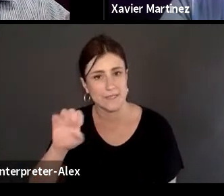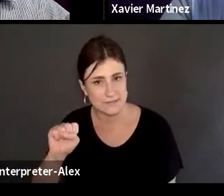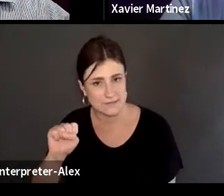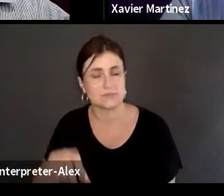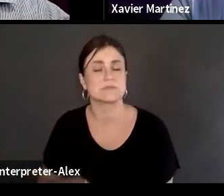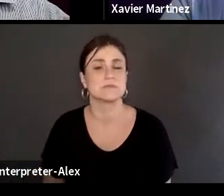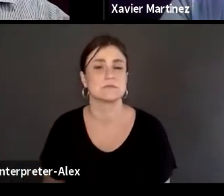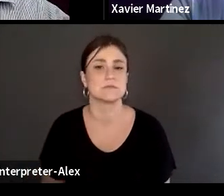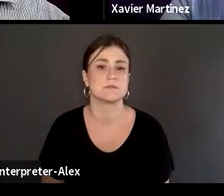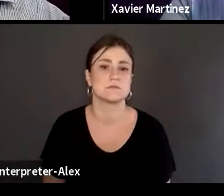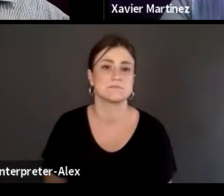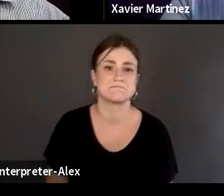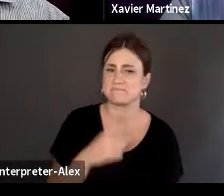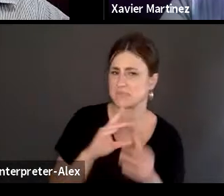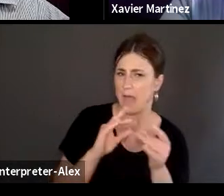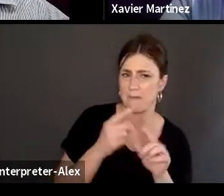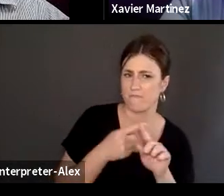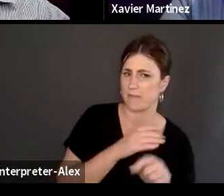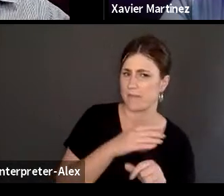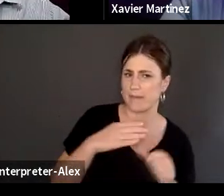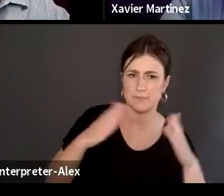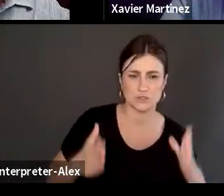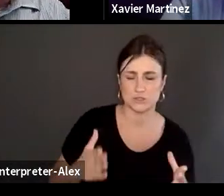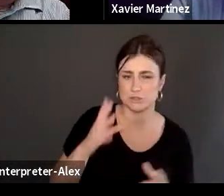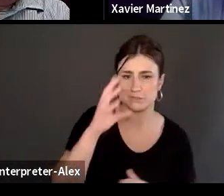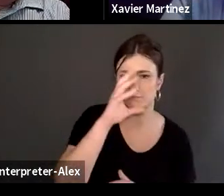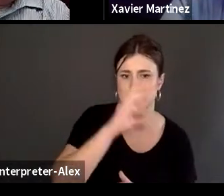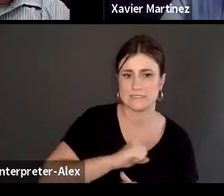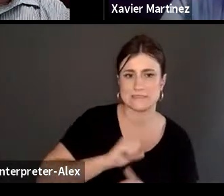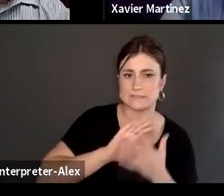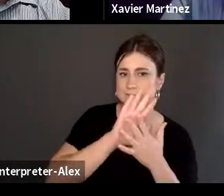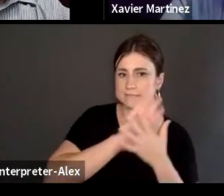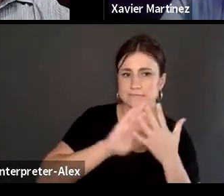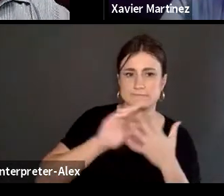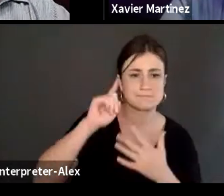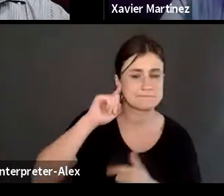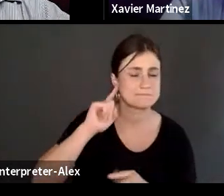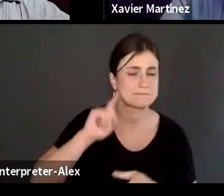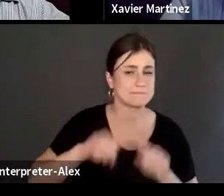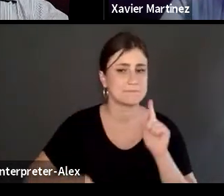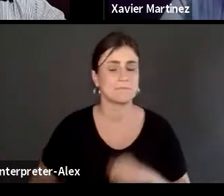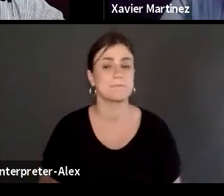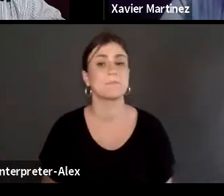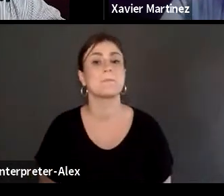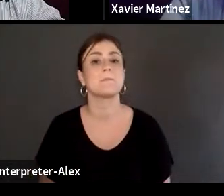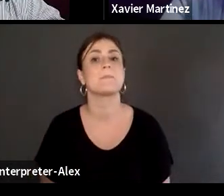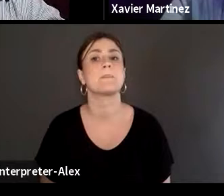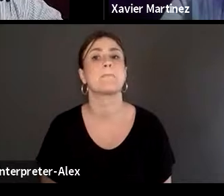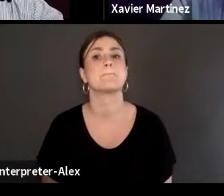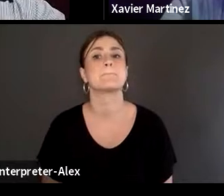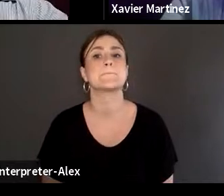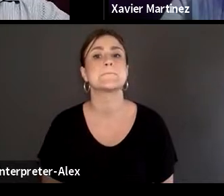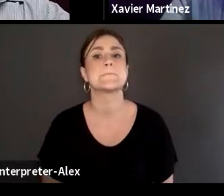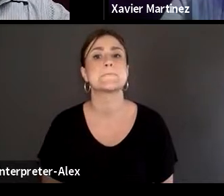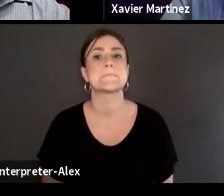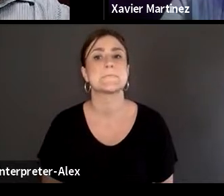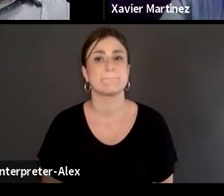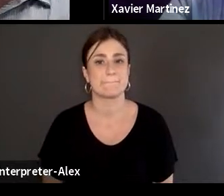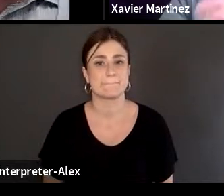town. We'll go next to Councillor Manny Martinez, then John Ritchie, and then we'll go back to Councillor Peggy Sue